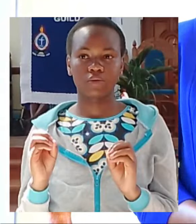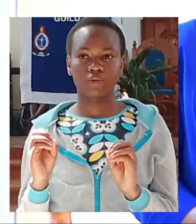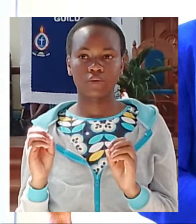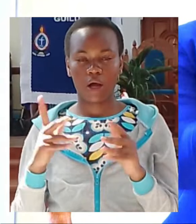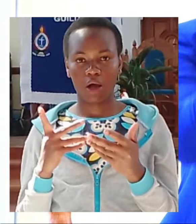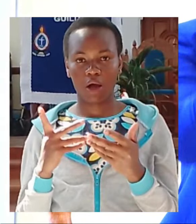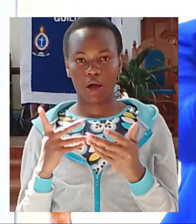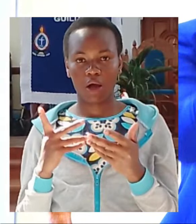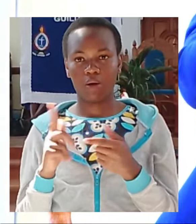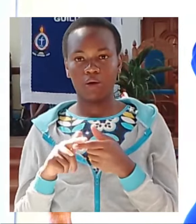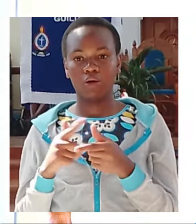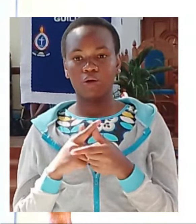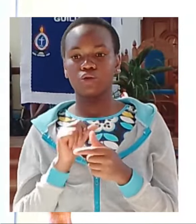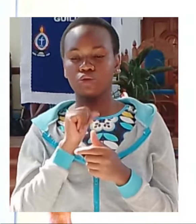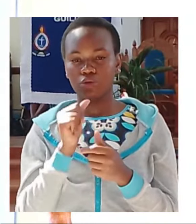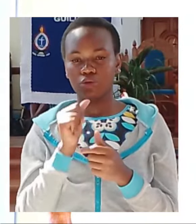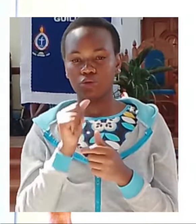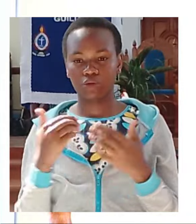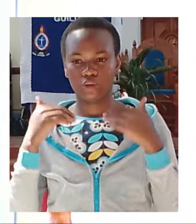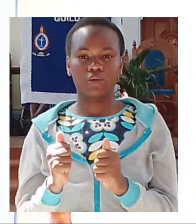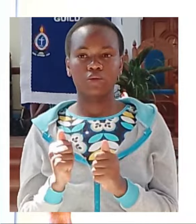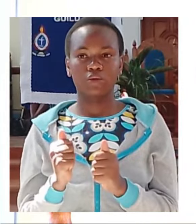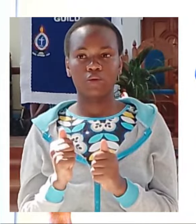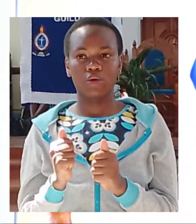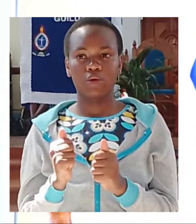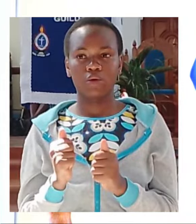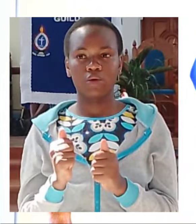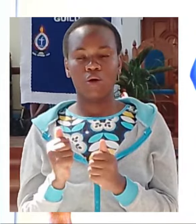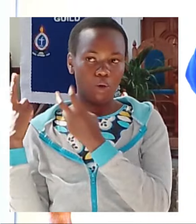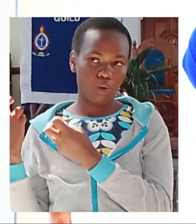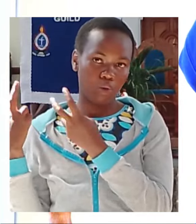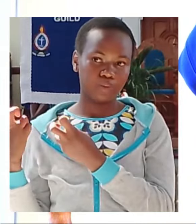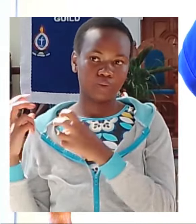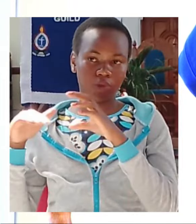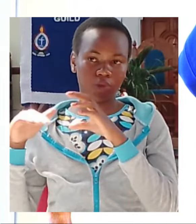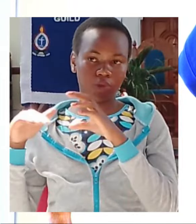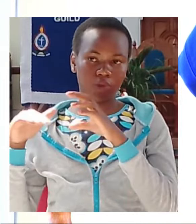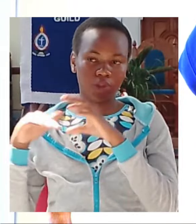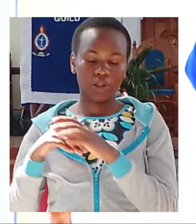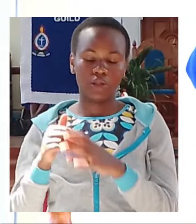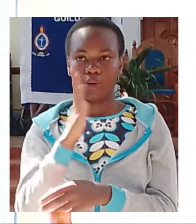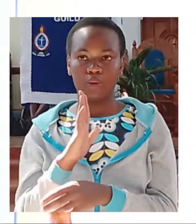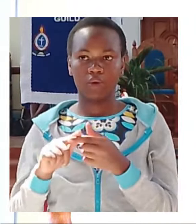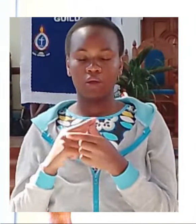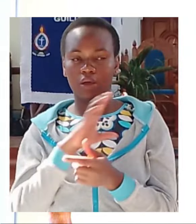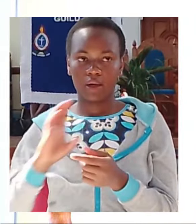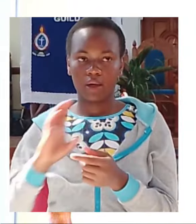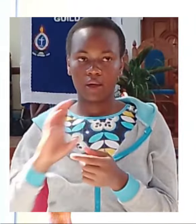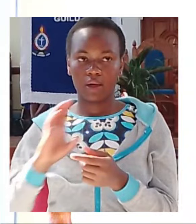How comes we cannot hold even to a single thread of hope in God as a Christian?